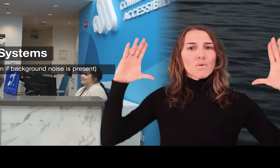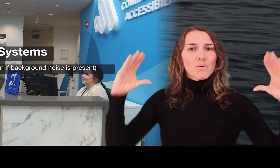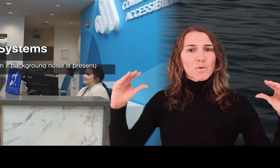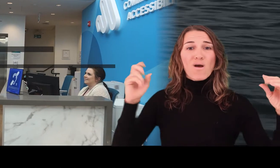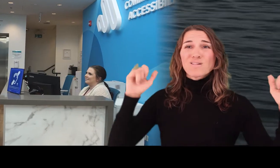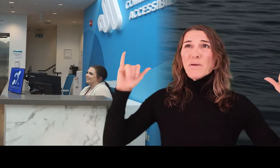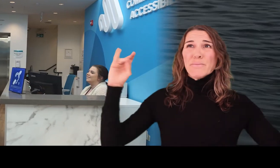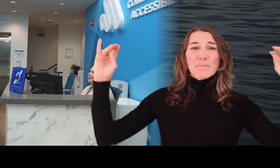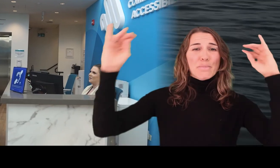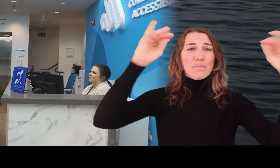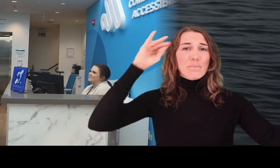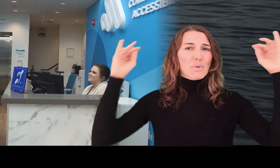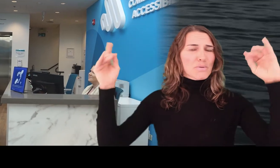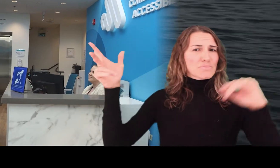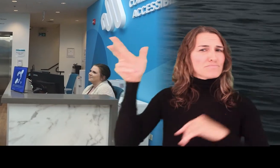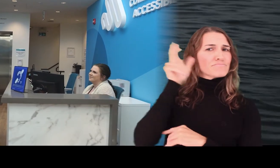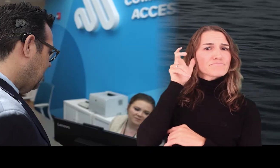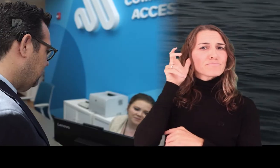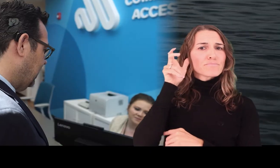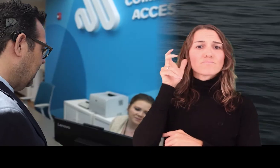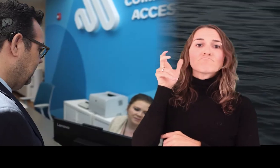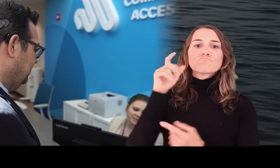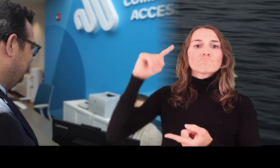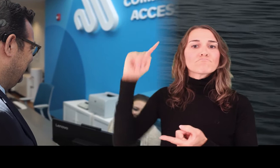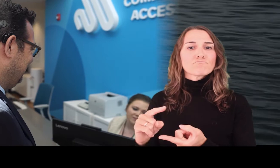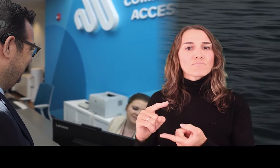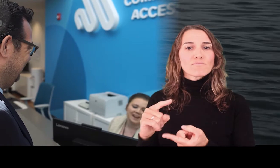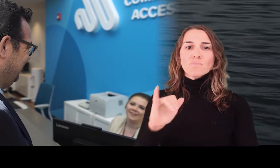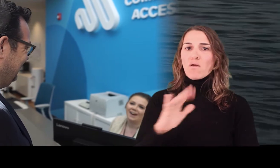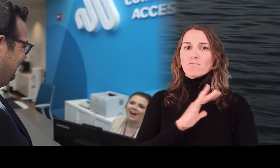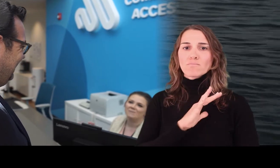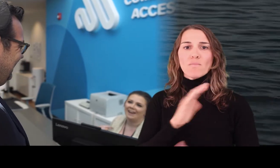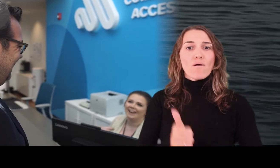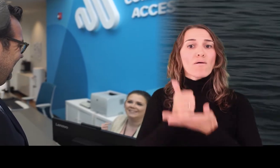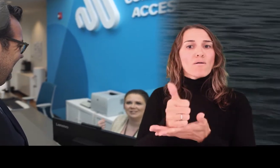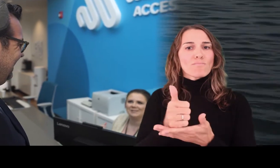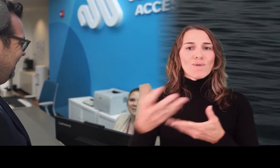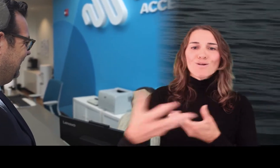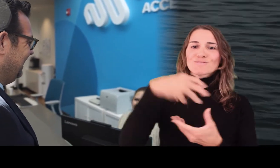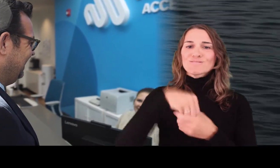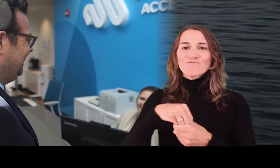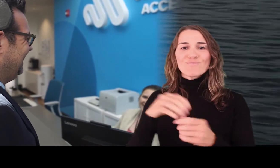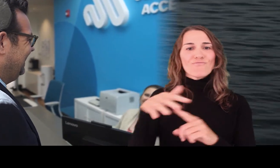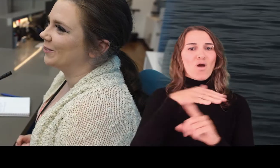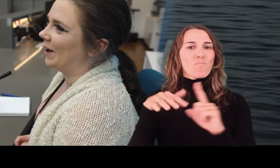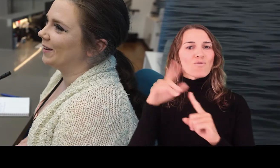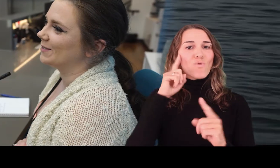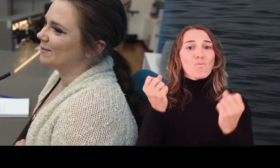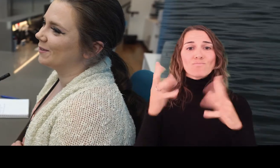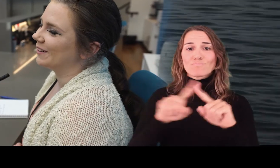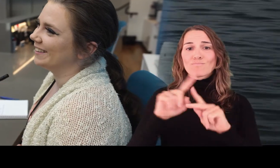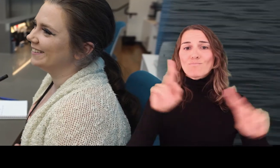noise that can be transmitted around, and goes directly into your technology. Well, this technology is great because it really provides an